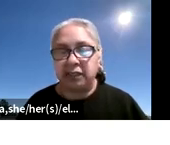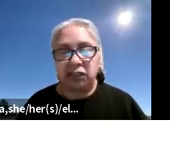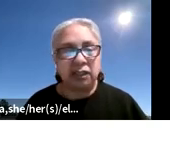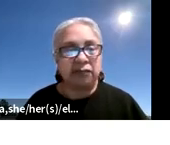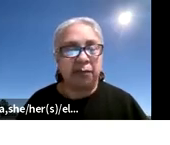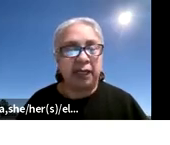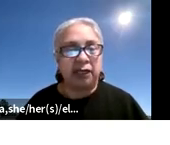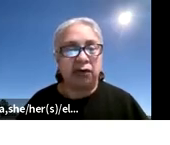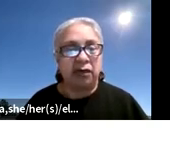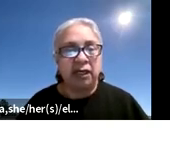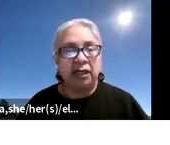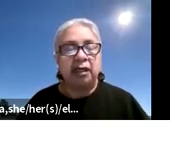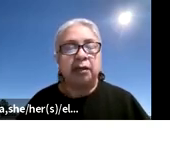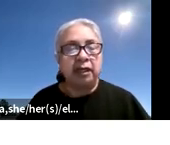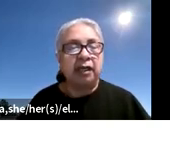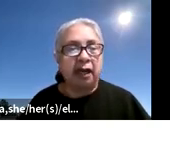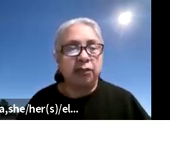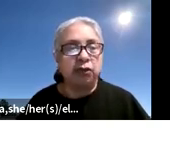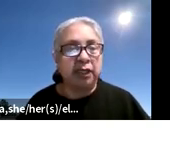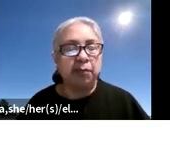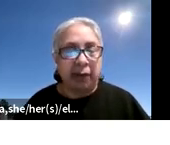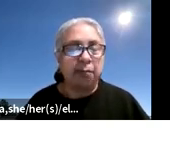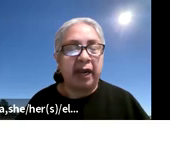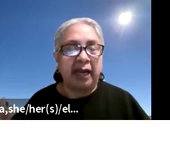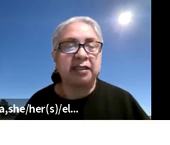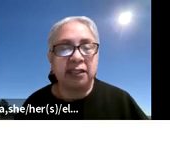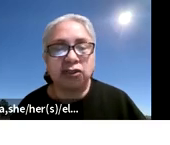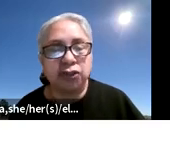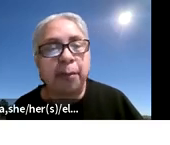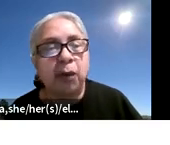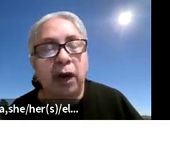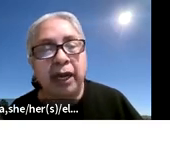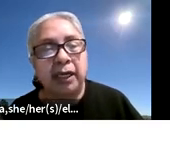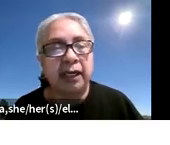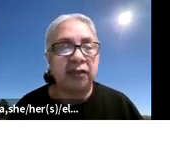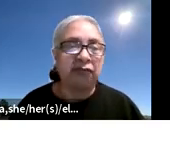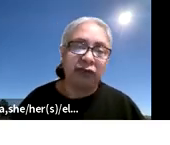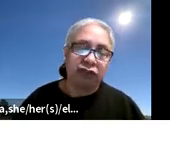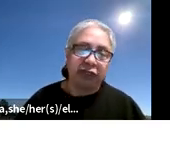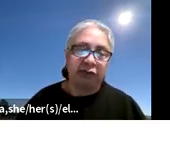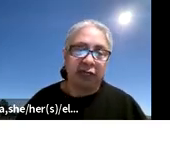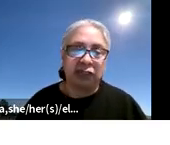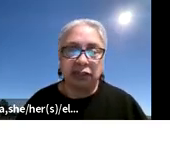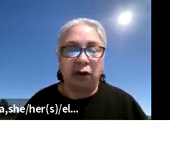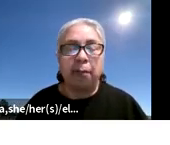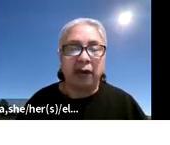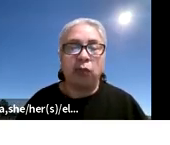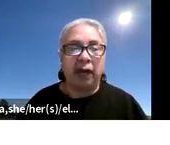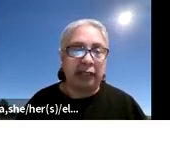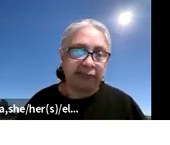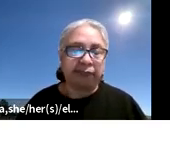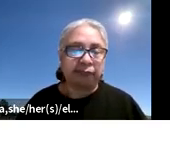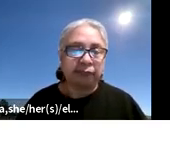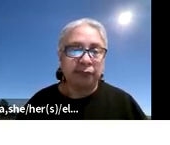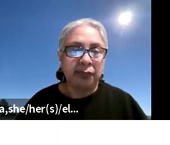Tarahumara indigenous from Mexico. I'm doing it, my ancestors are my why, and the future generations are my